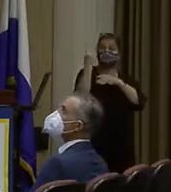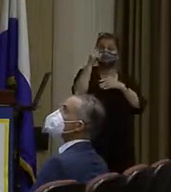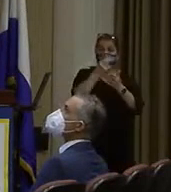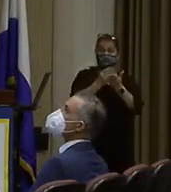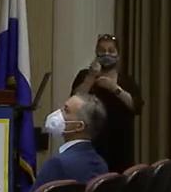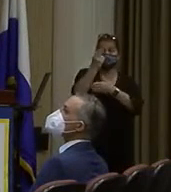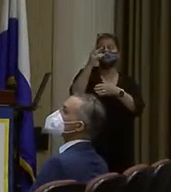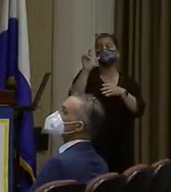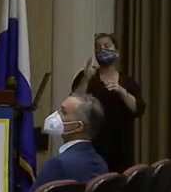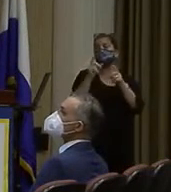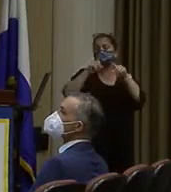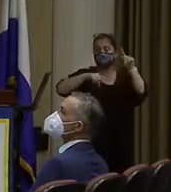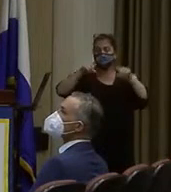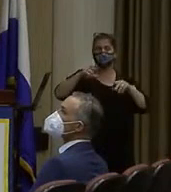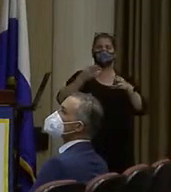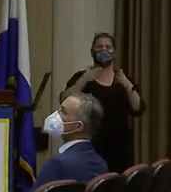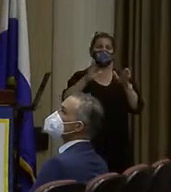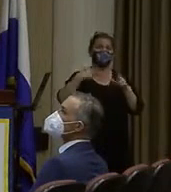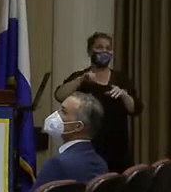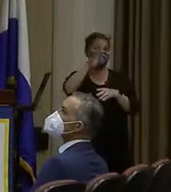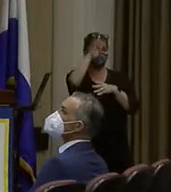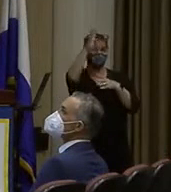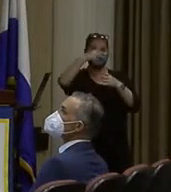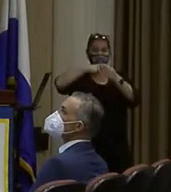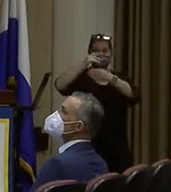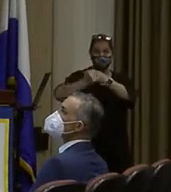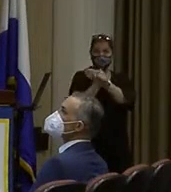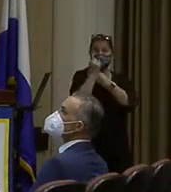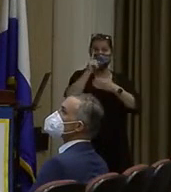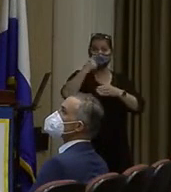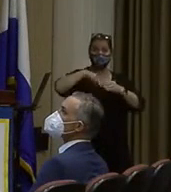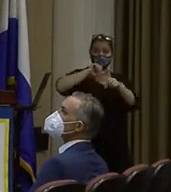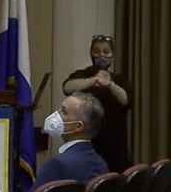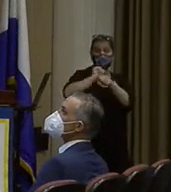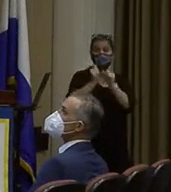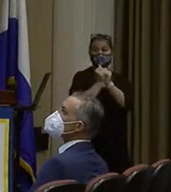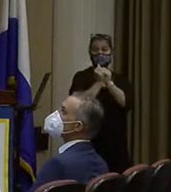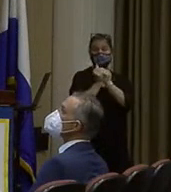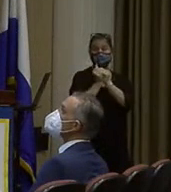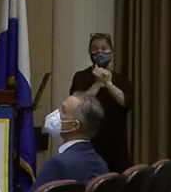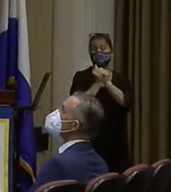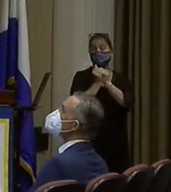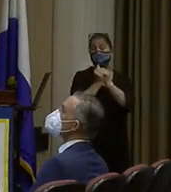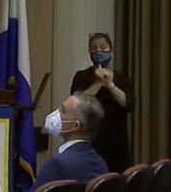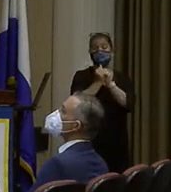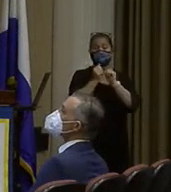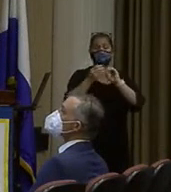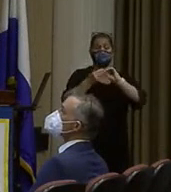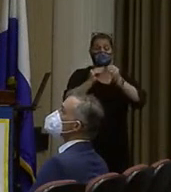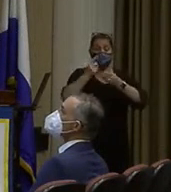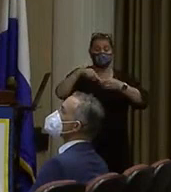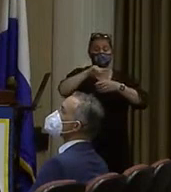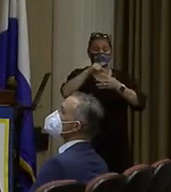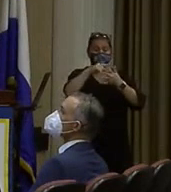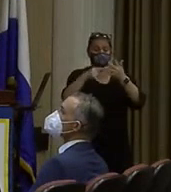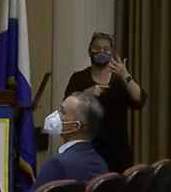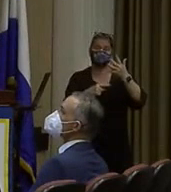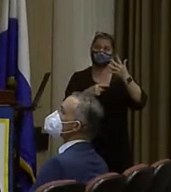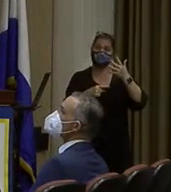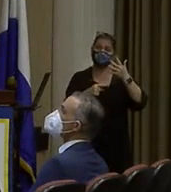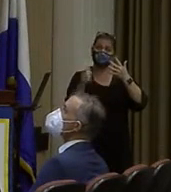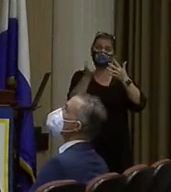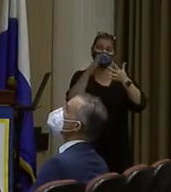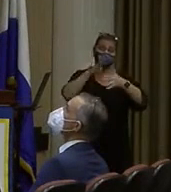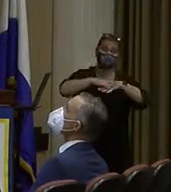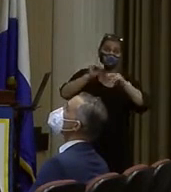that there's a number of ways that we can create projects in which we can work together. These are just a number of them. If anything on